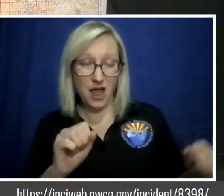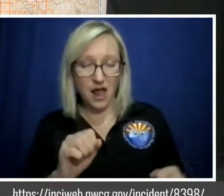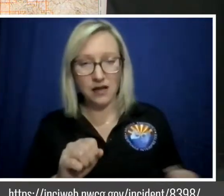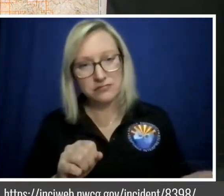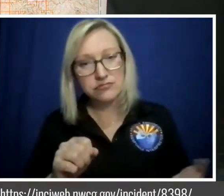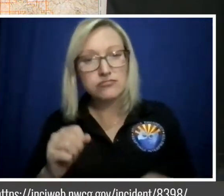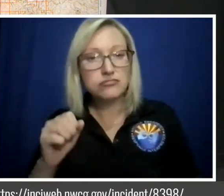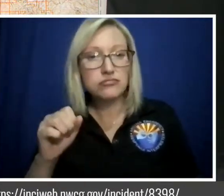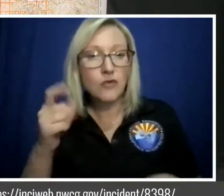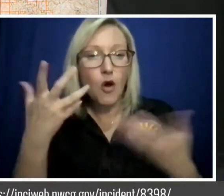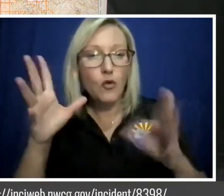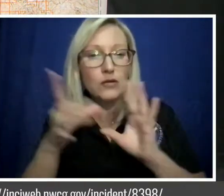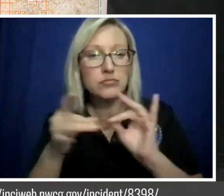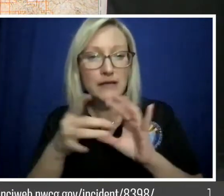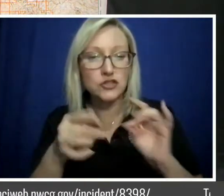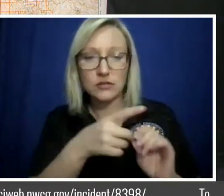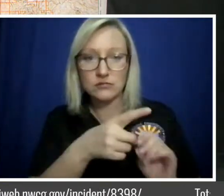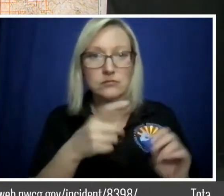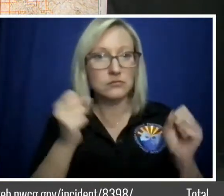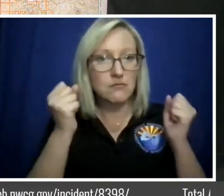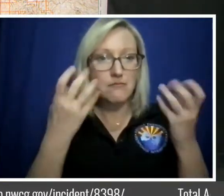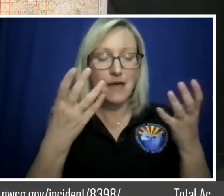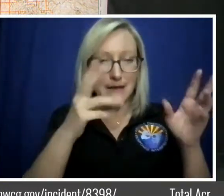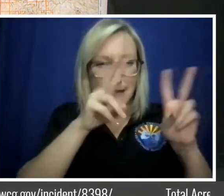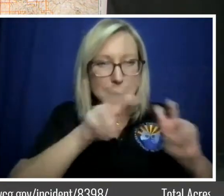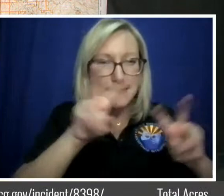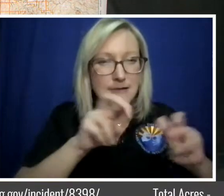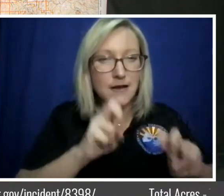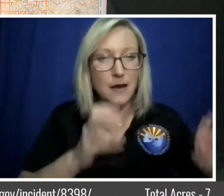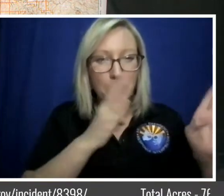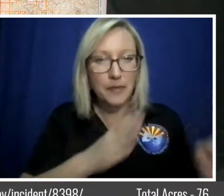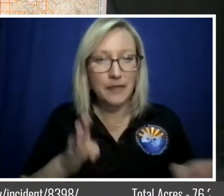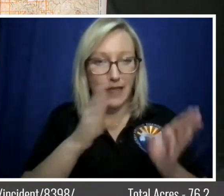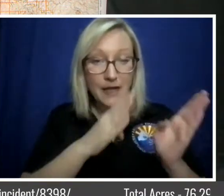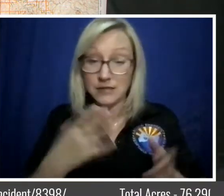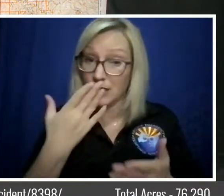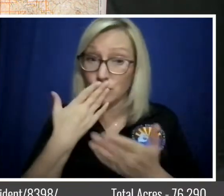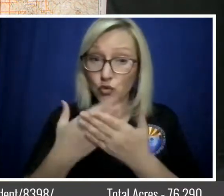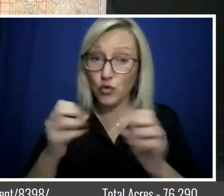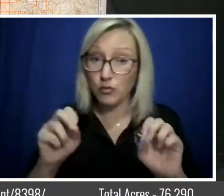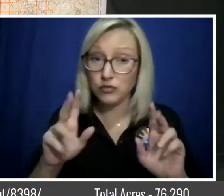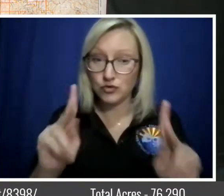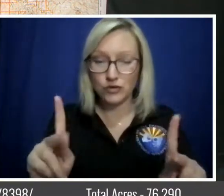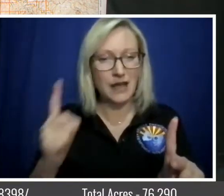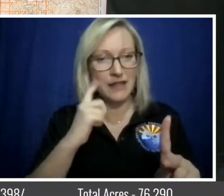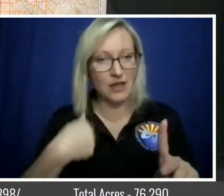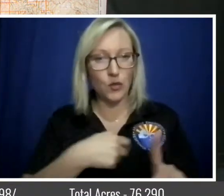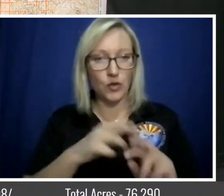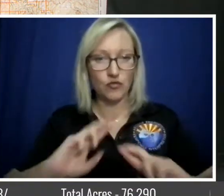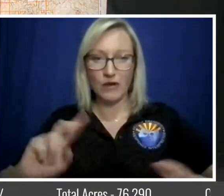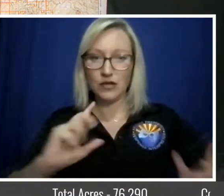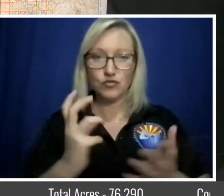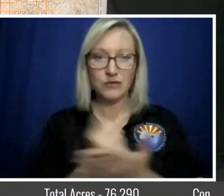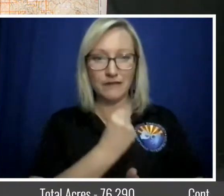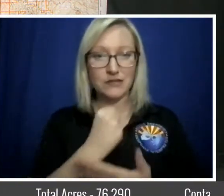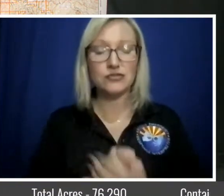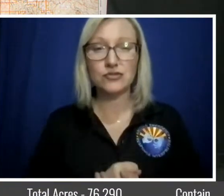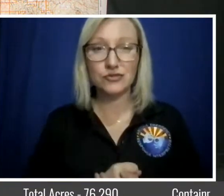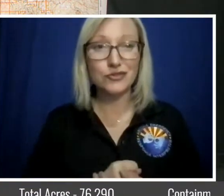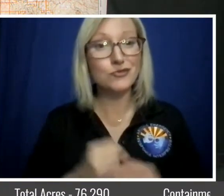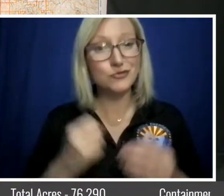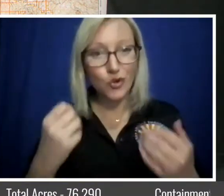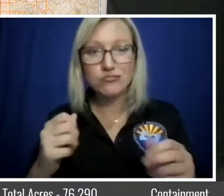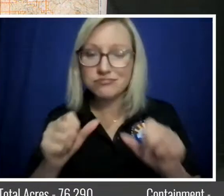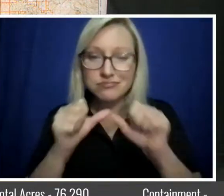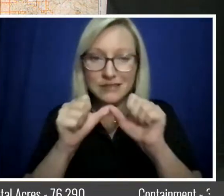got a good opportunity, and I think we're poised to take advantage of that. So keep in tune with us, and we'll